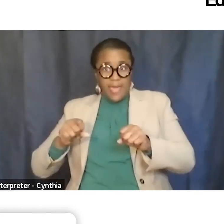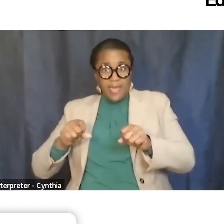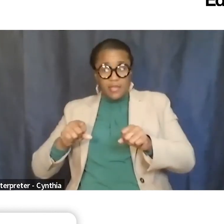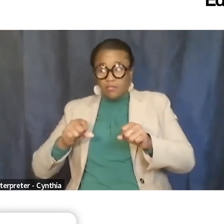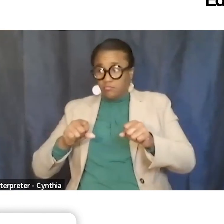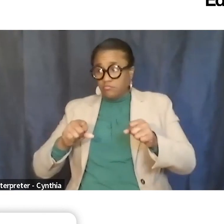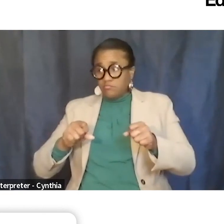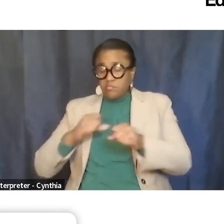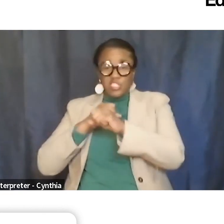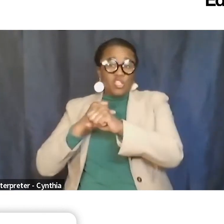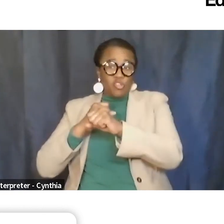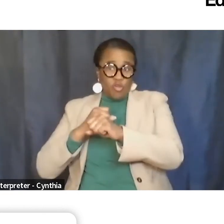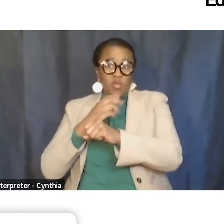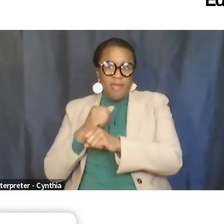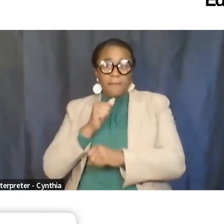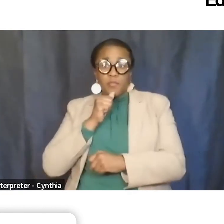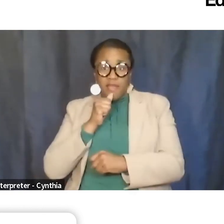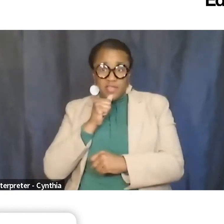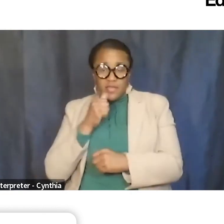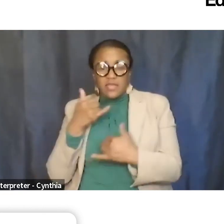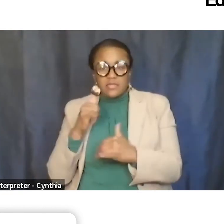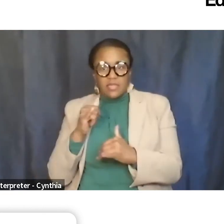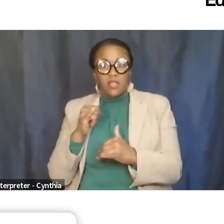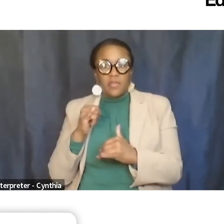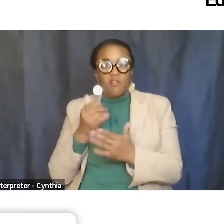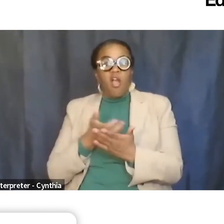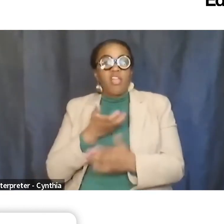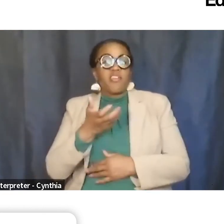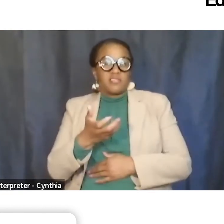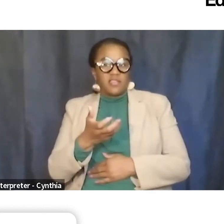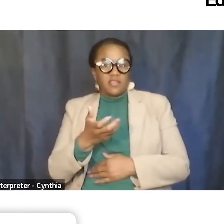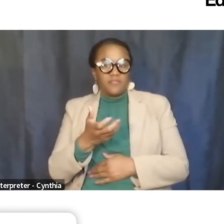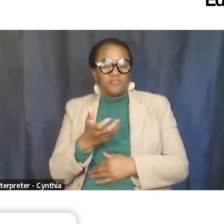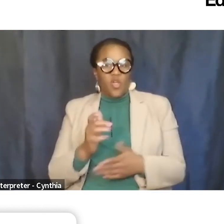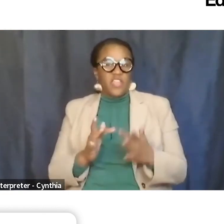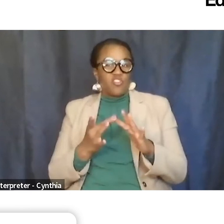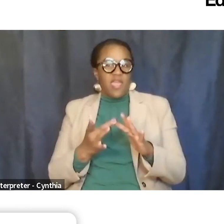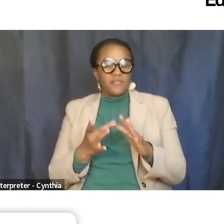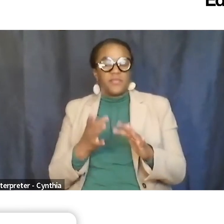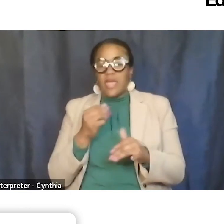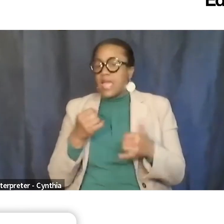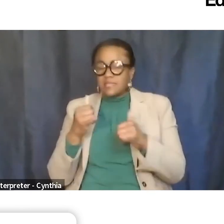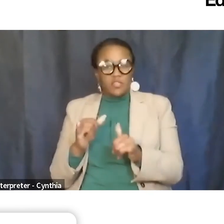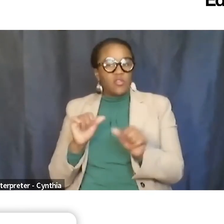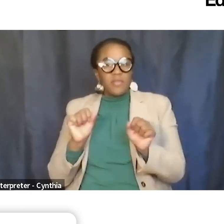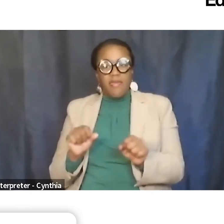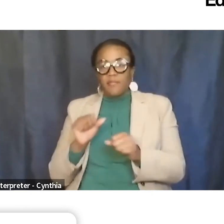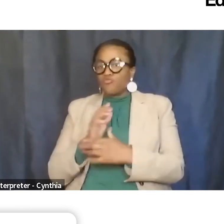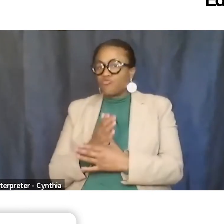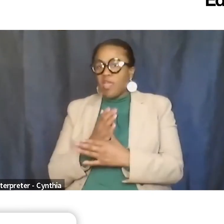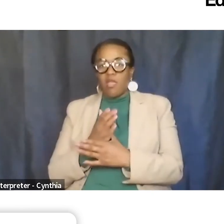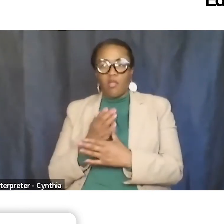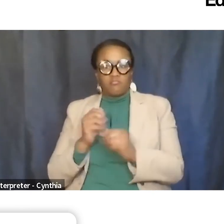be secure and private, but still be authentic on the internet, and still be able to share things